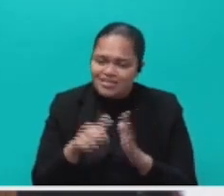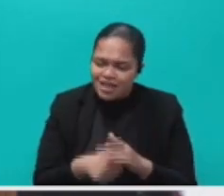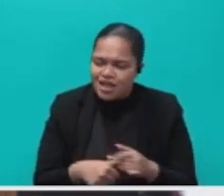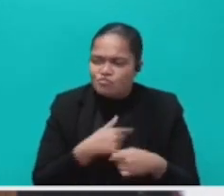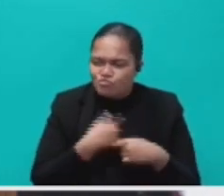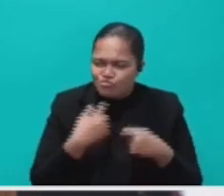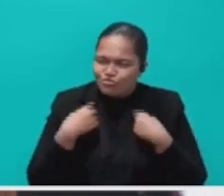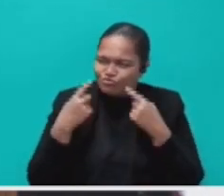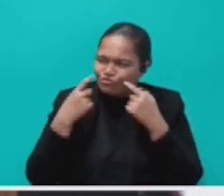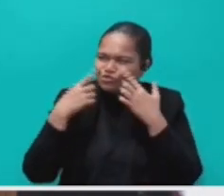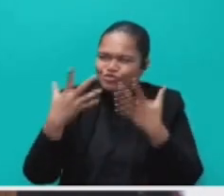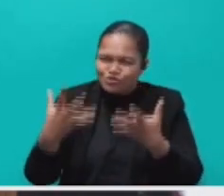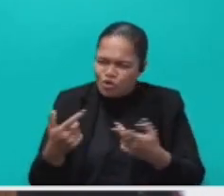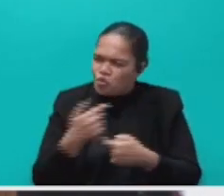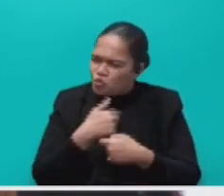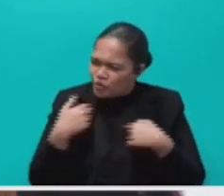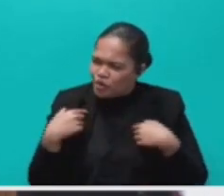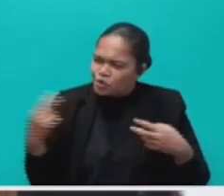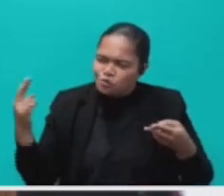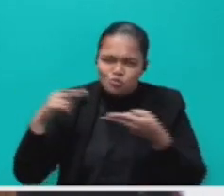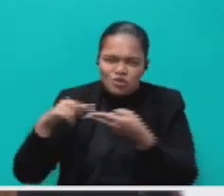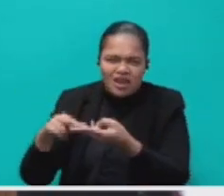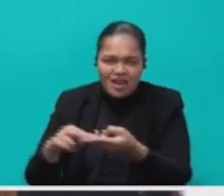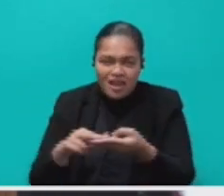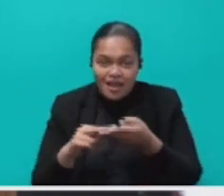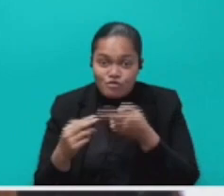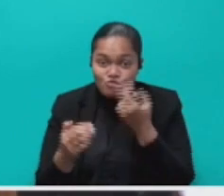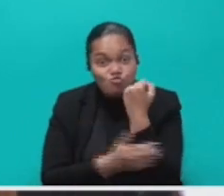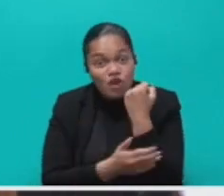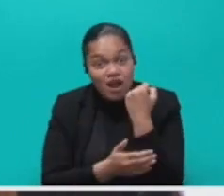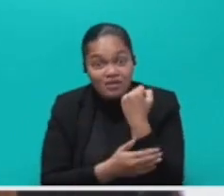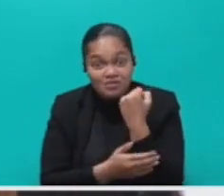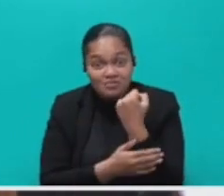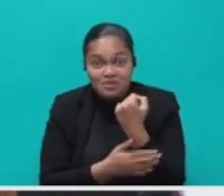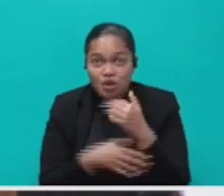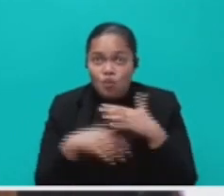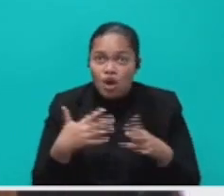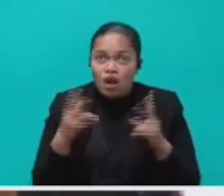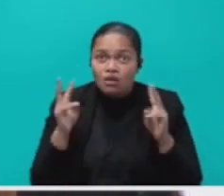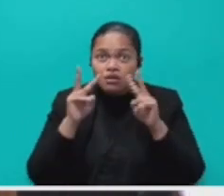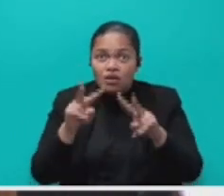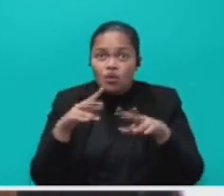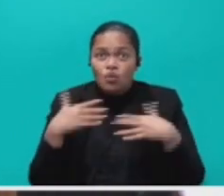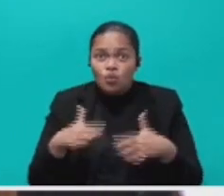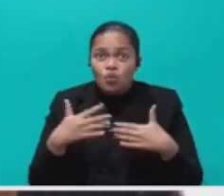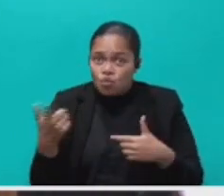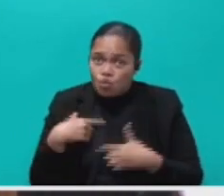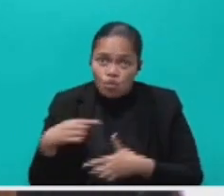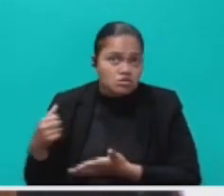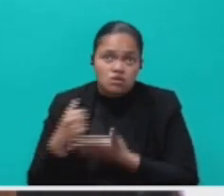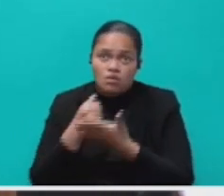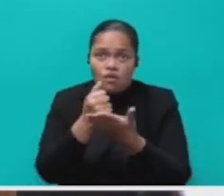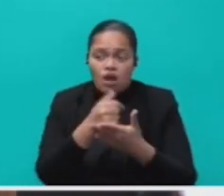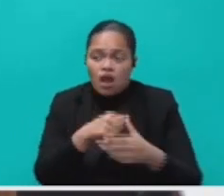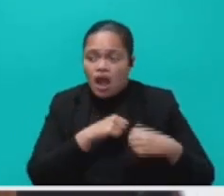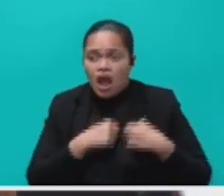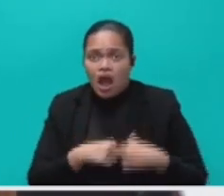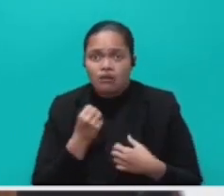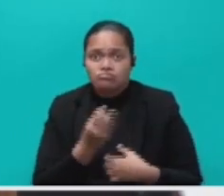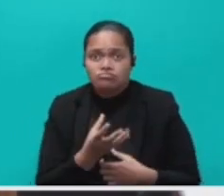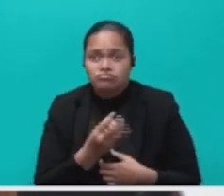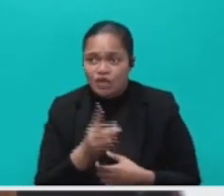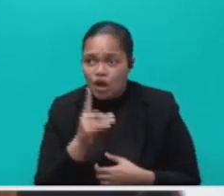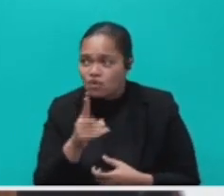unite. When there's a rugby game on, we breathe as one, our heartbeats beat as one. When there's a